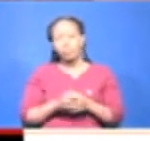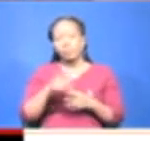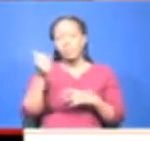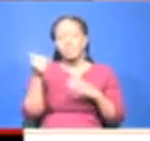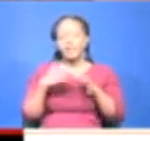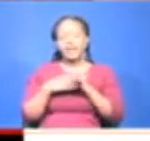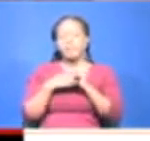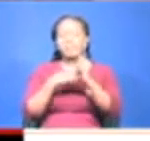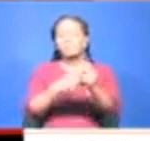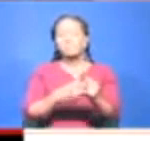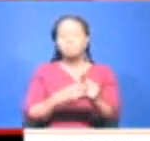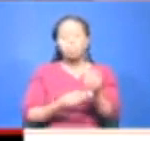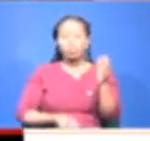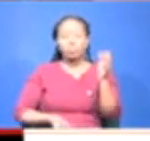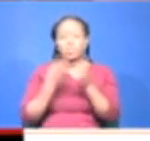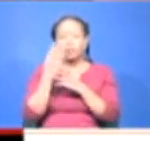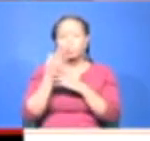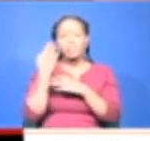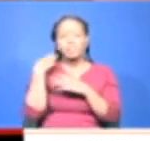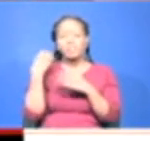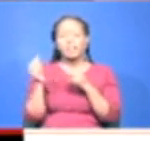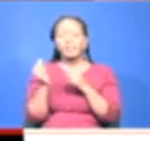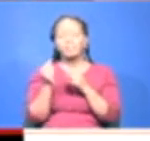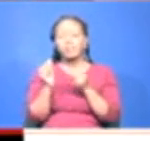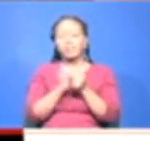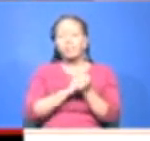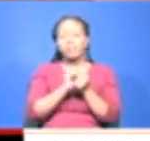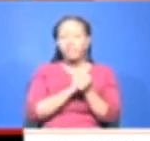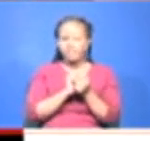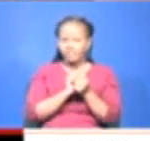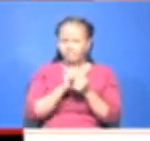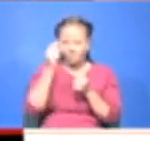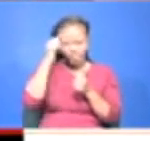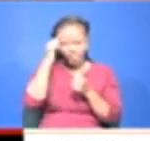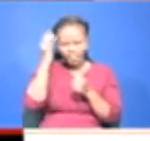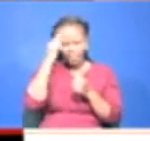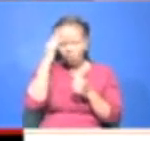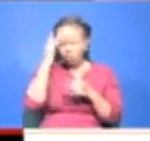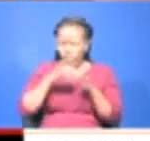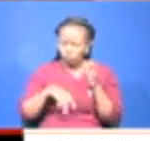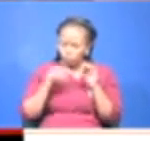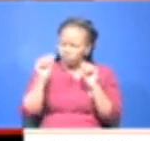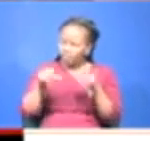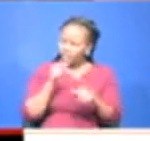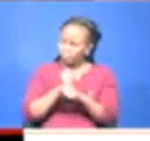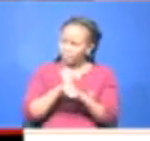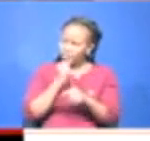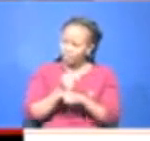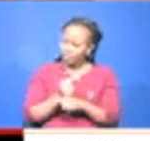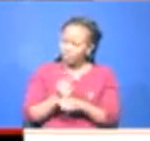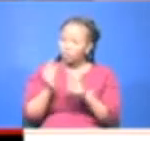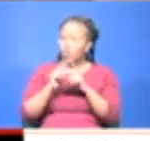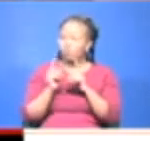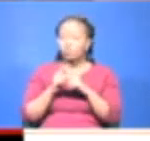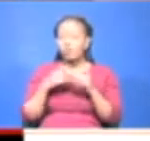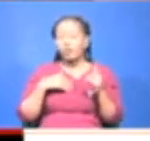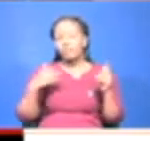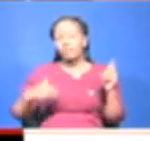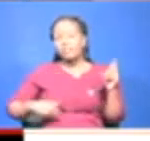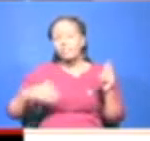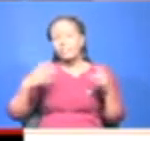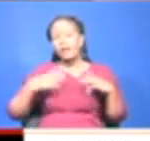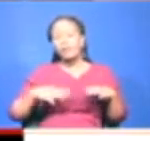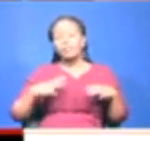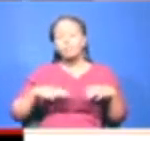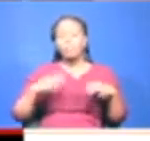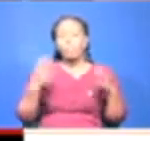was launched last Friday with that thinking to say, what can we do? We must do everything we can do today. We see lots of young people who